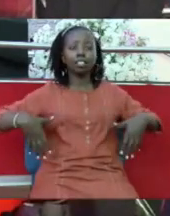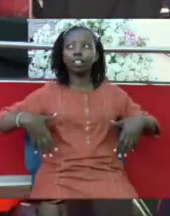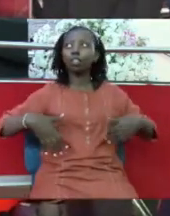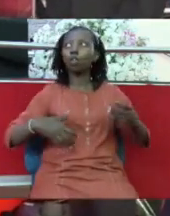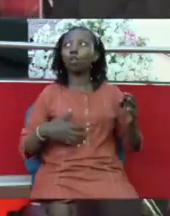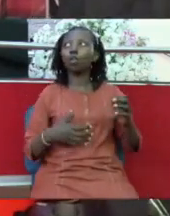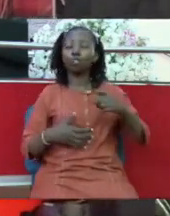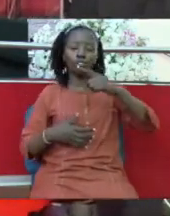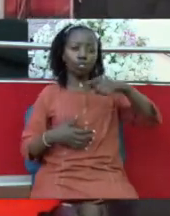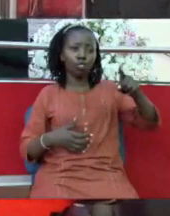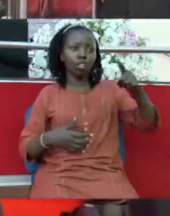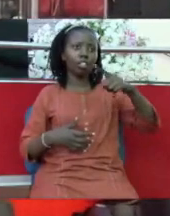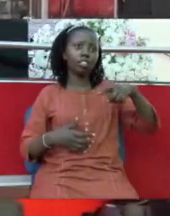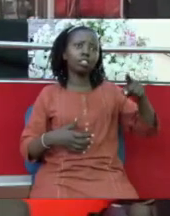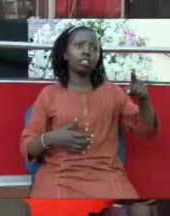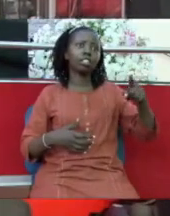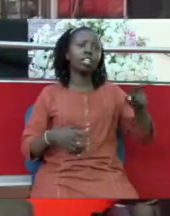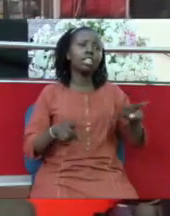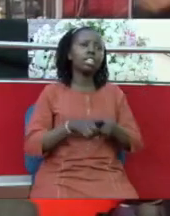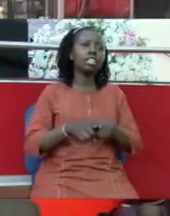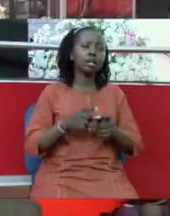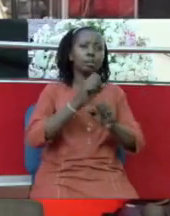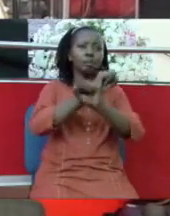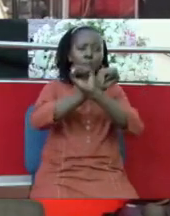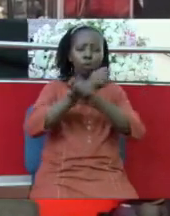To protect the vital part, the heart.